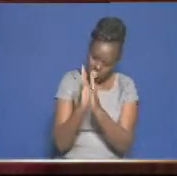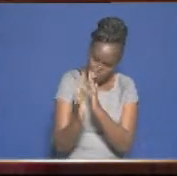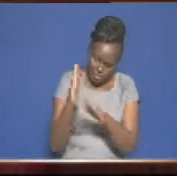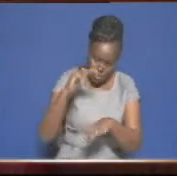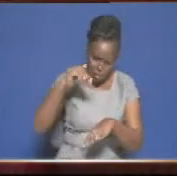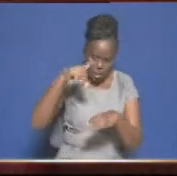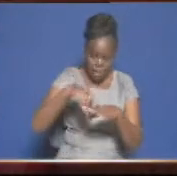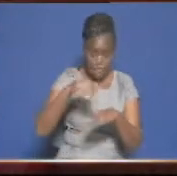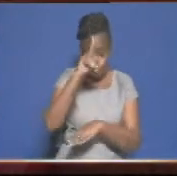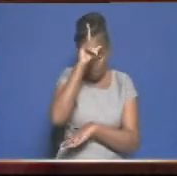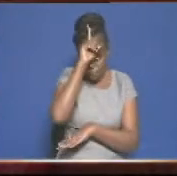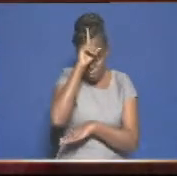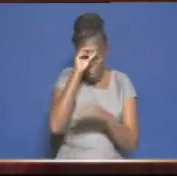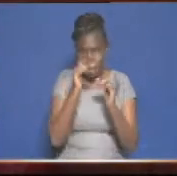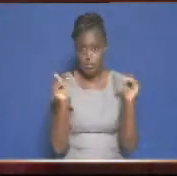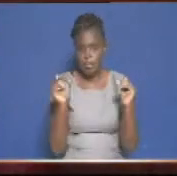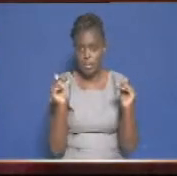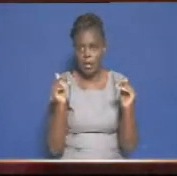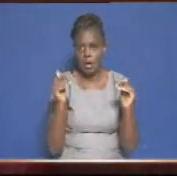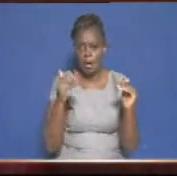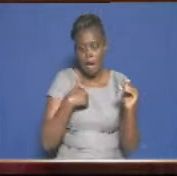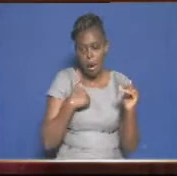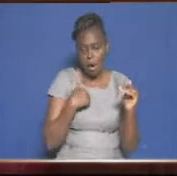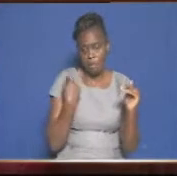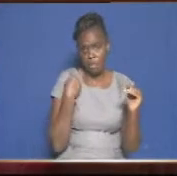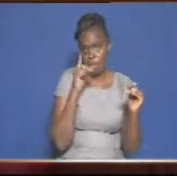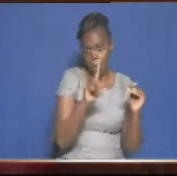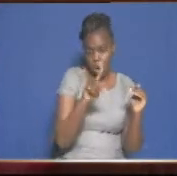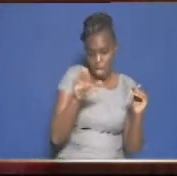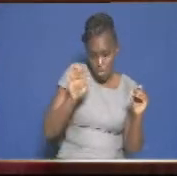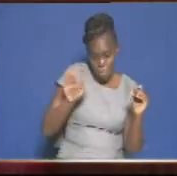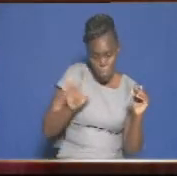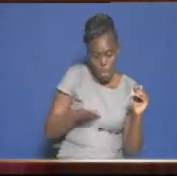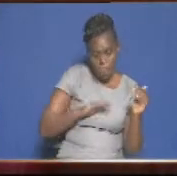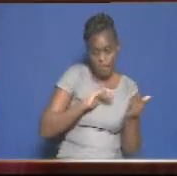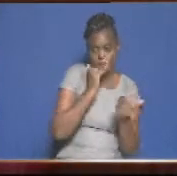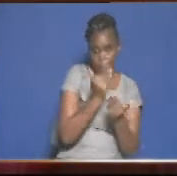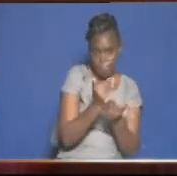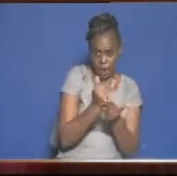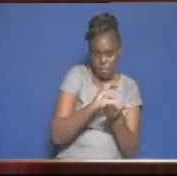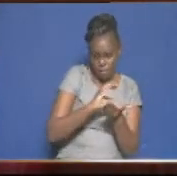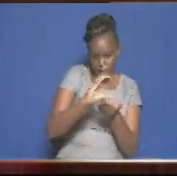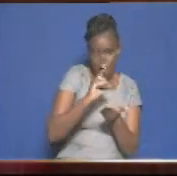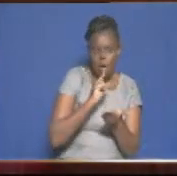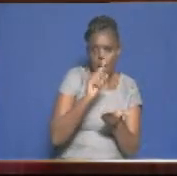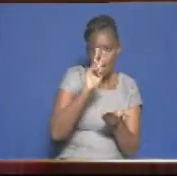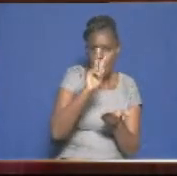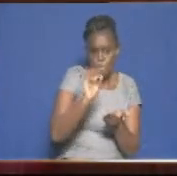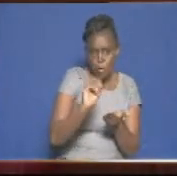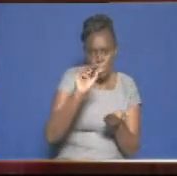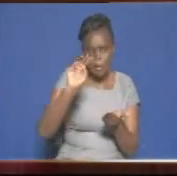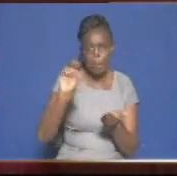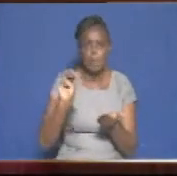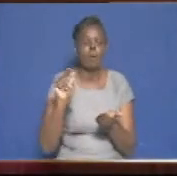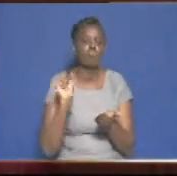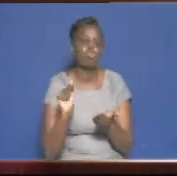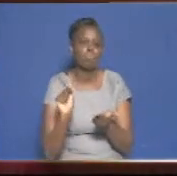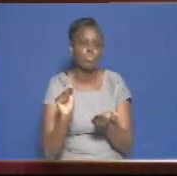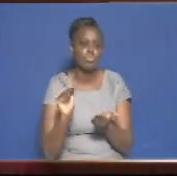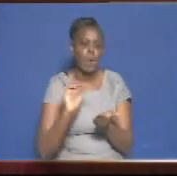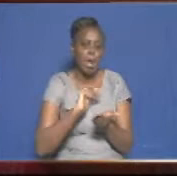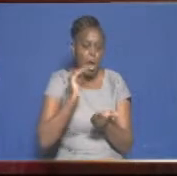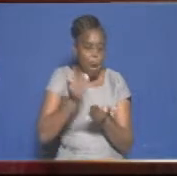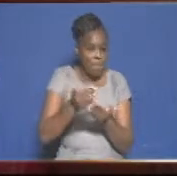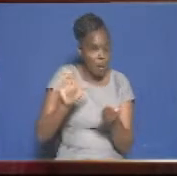Mr. Speaker. We have the Women Fund, which we have seen allocated only 120, Mr. Speaker. This is a fund